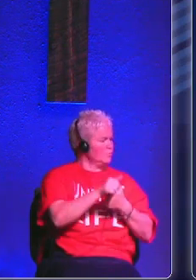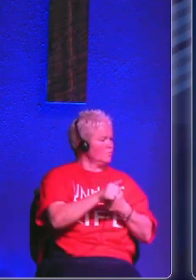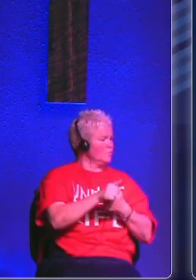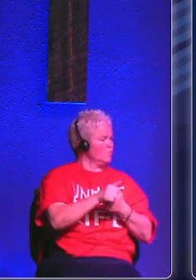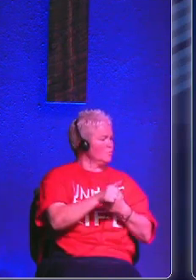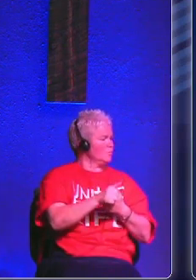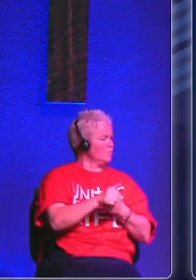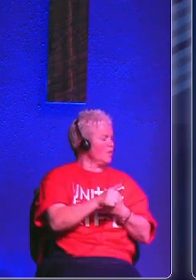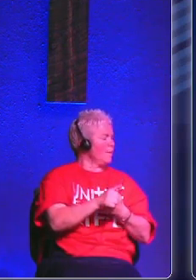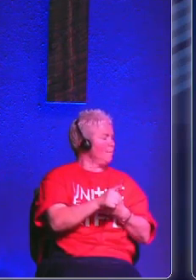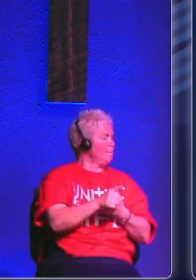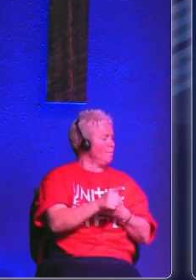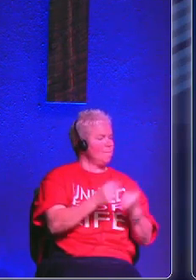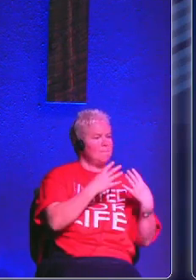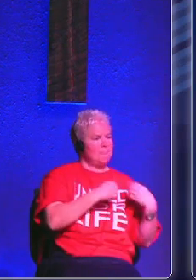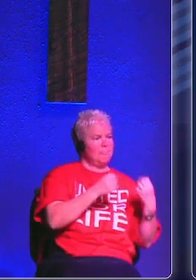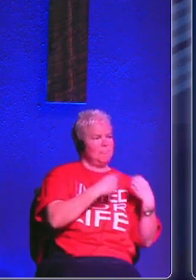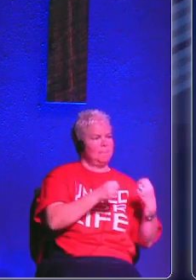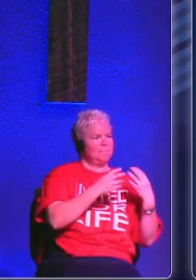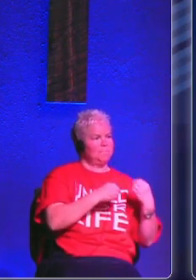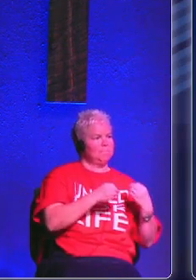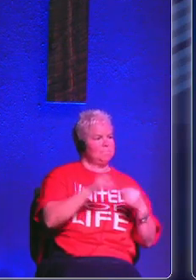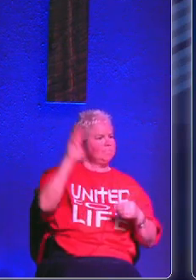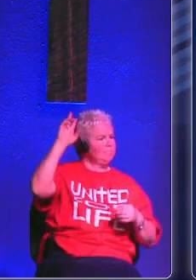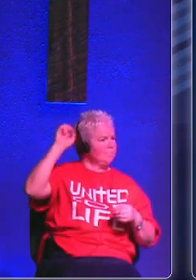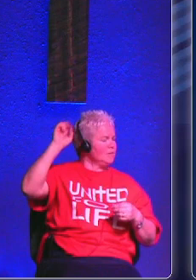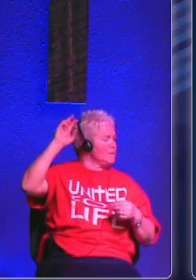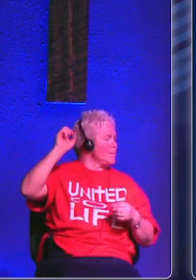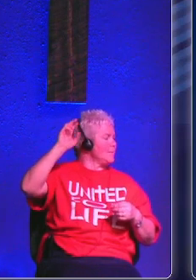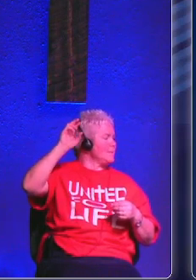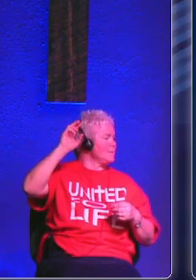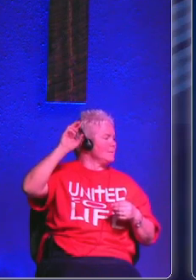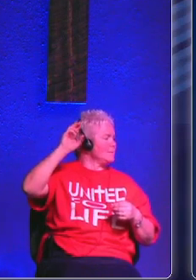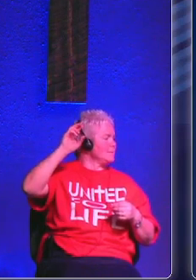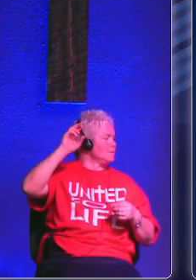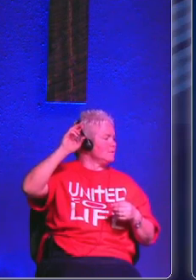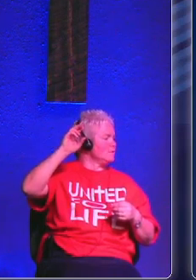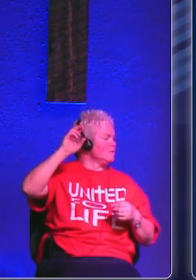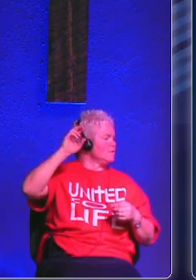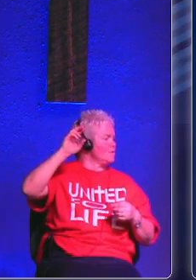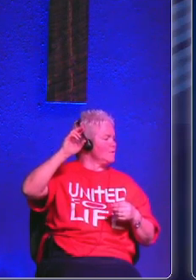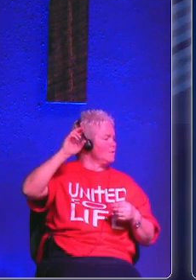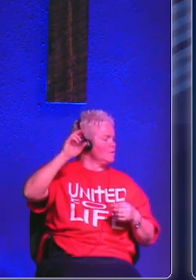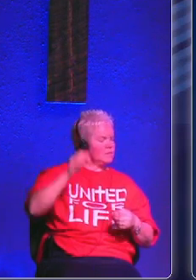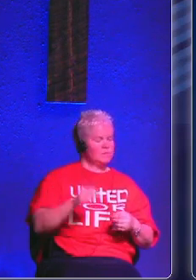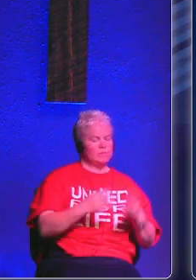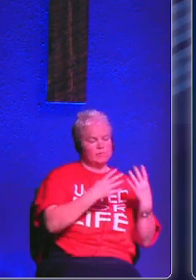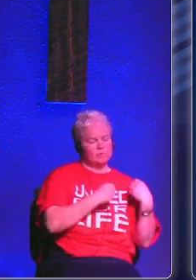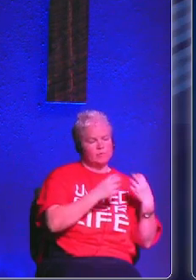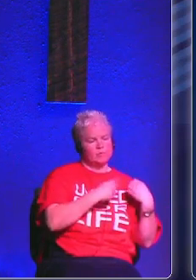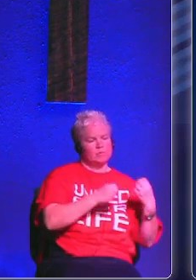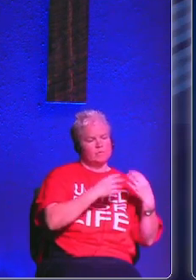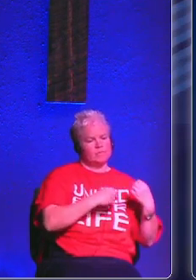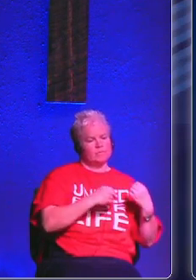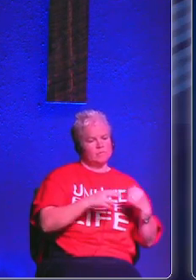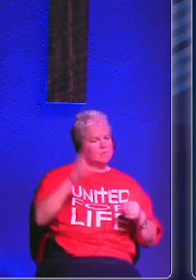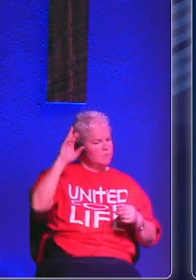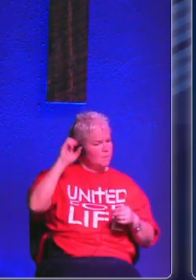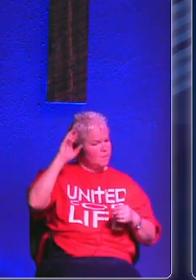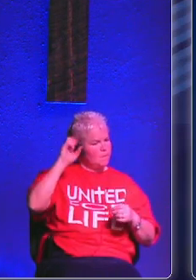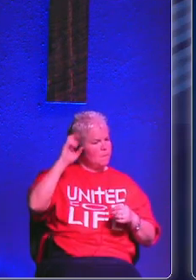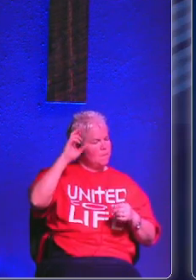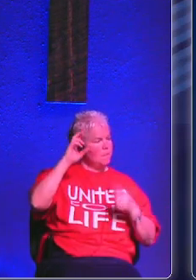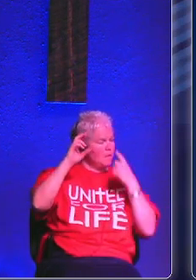remember, the ability to hear starts with a desire to listen. The ability to hear always starts with a desire to listen. So make